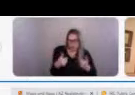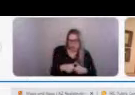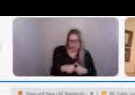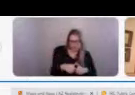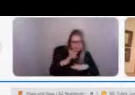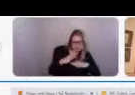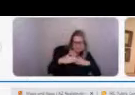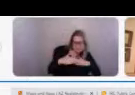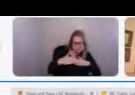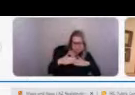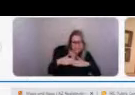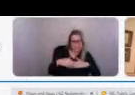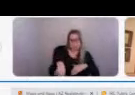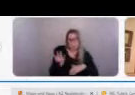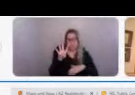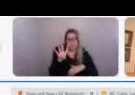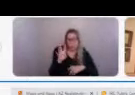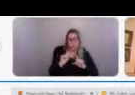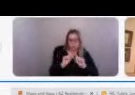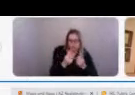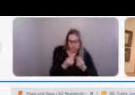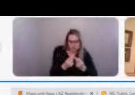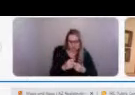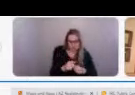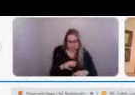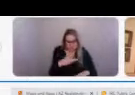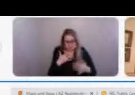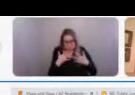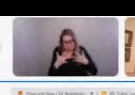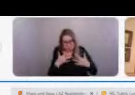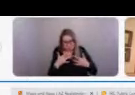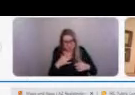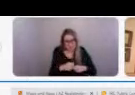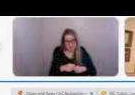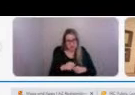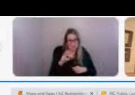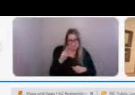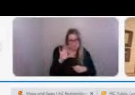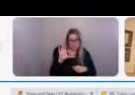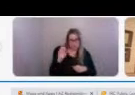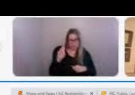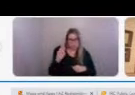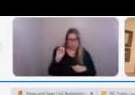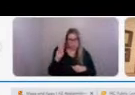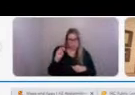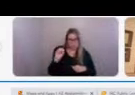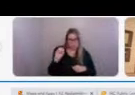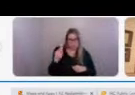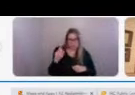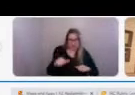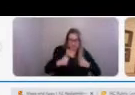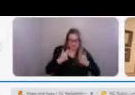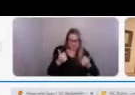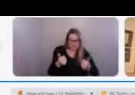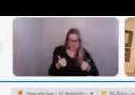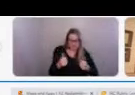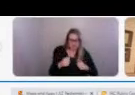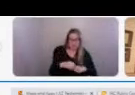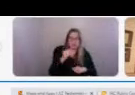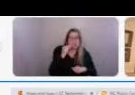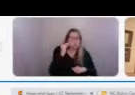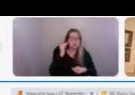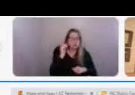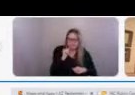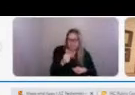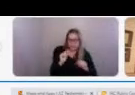least four different uh districts which was my concern being at mccormick ranch i'm living in a residential area which is not high